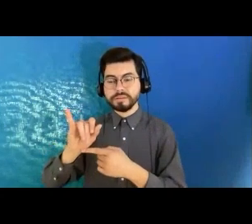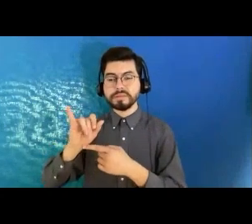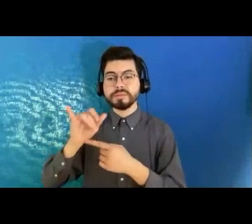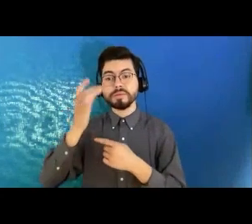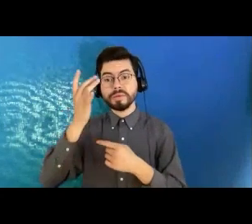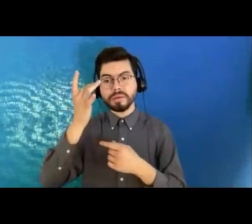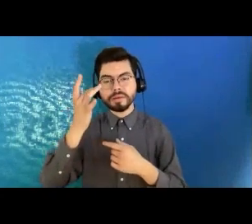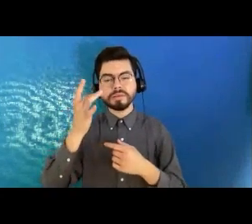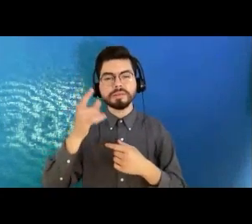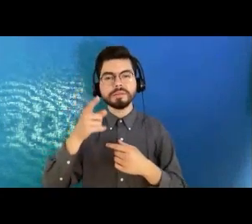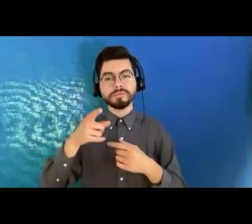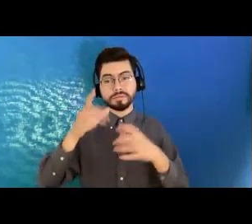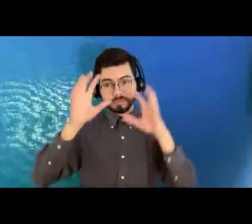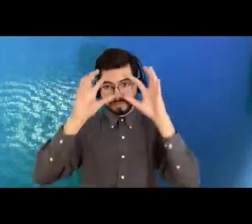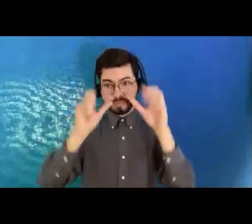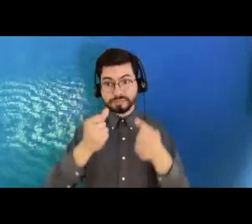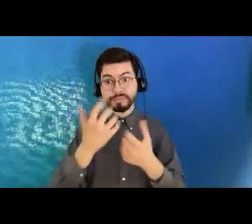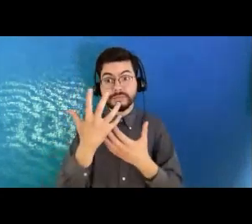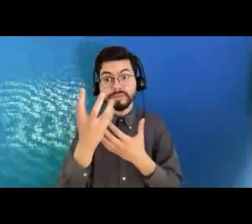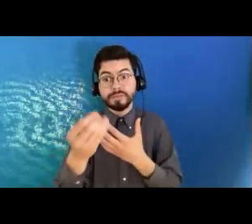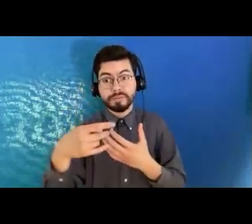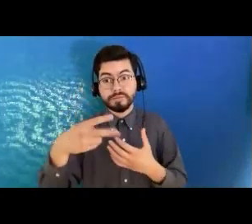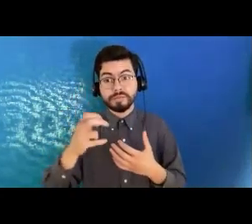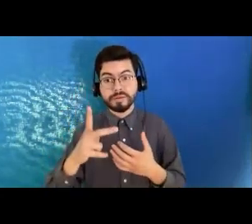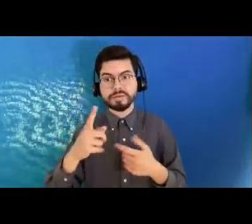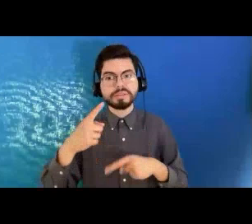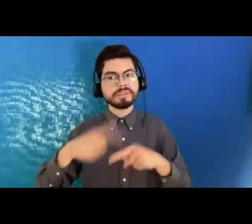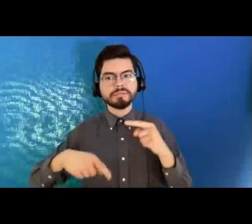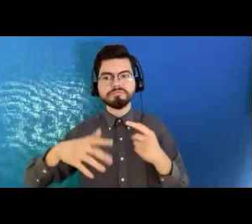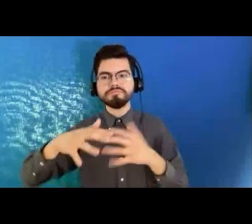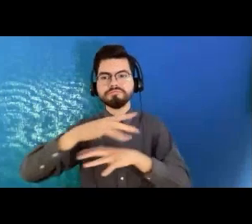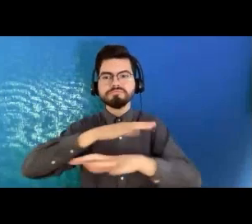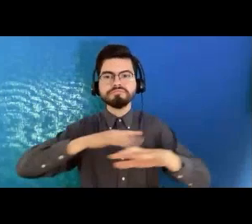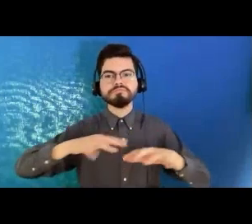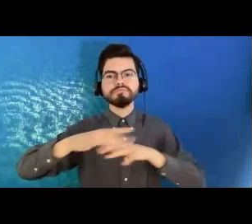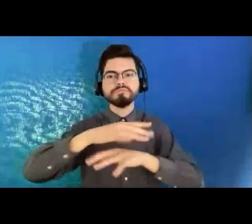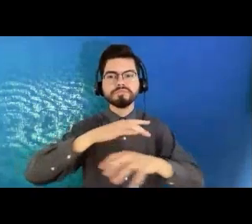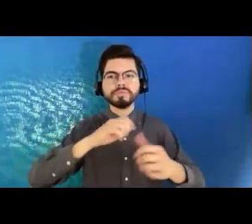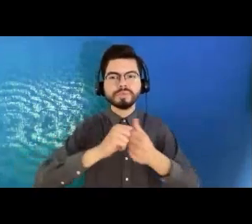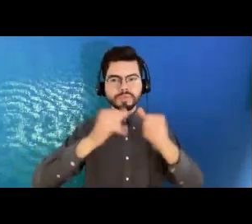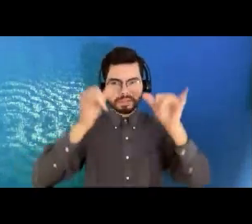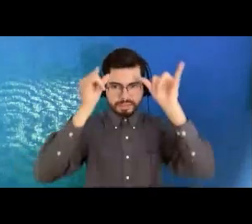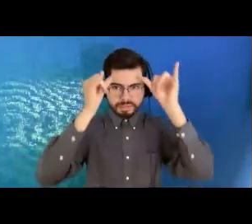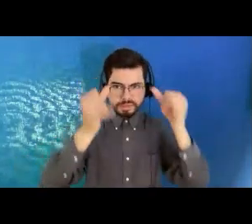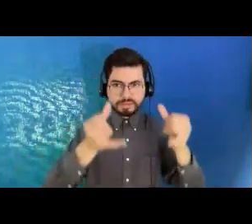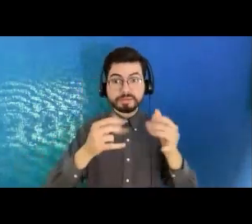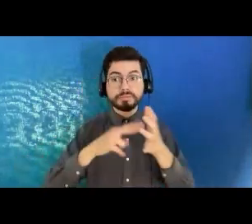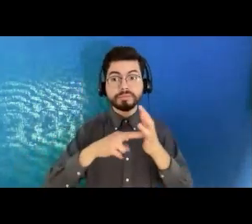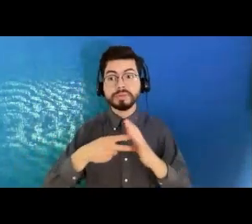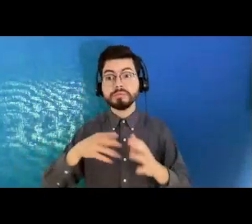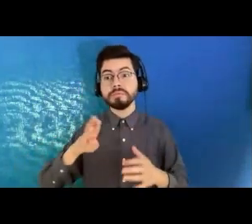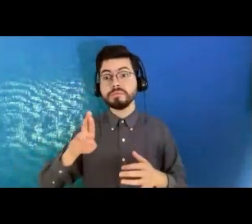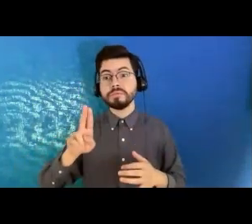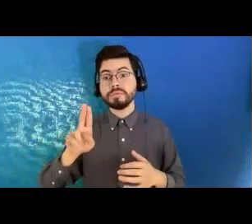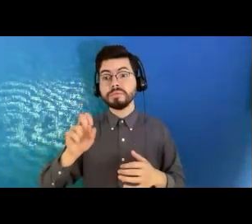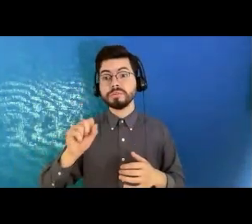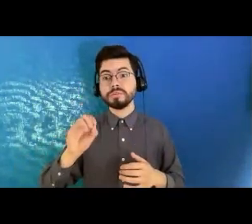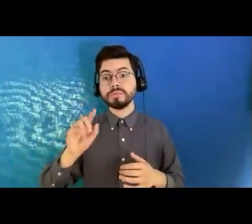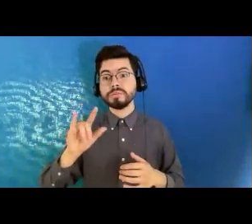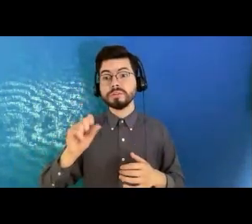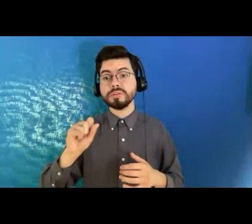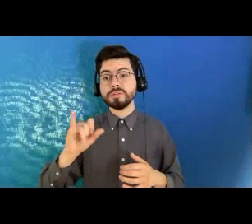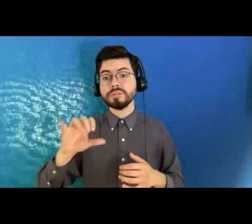that bison could not commingle with cattle, and thus the risk of transmission from brucellosis to cattle was